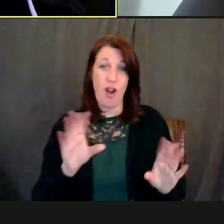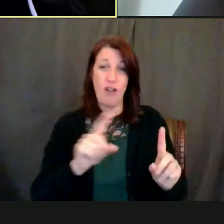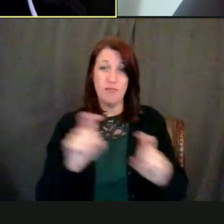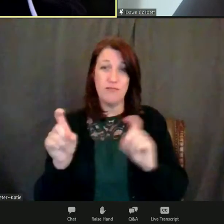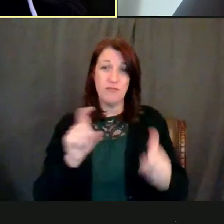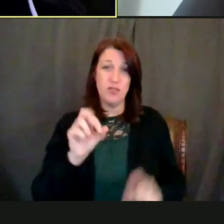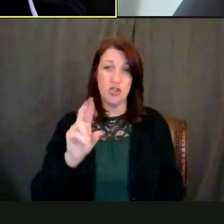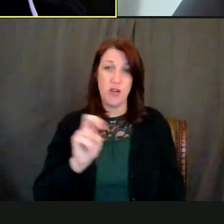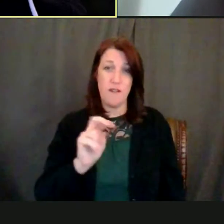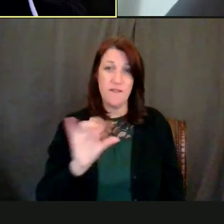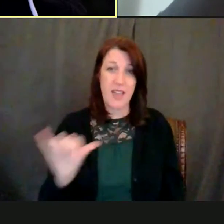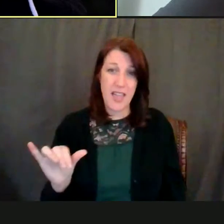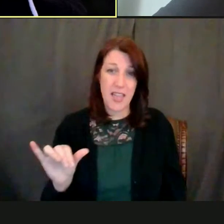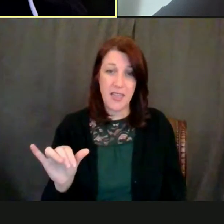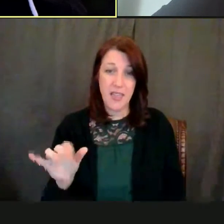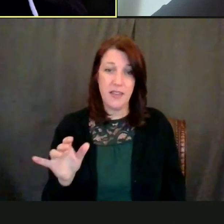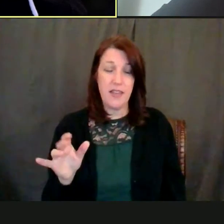form,